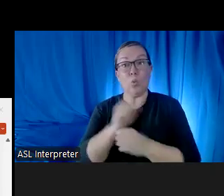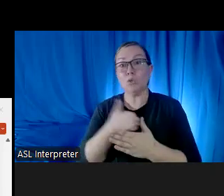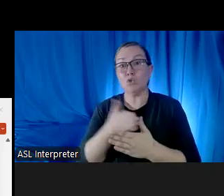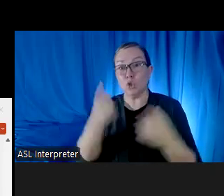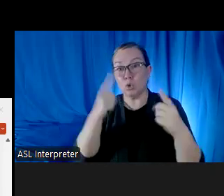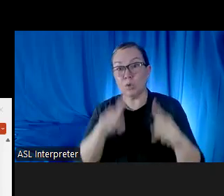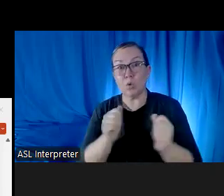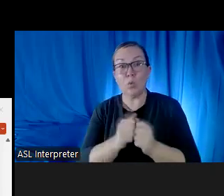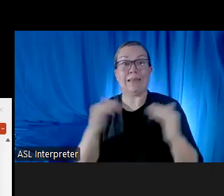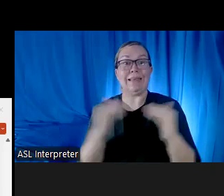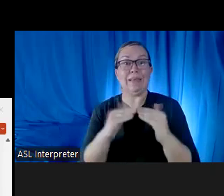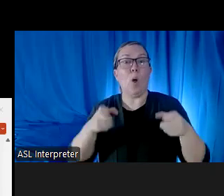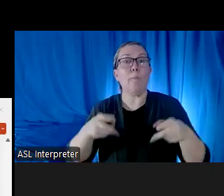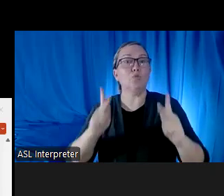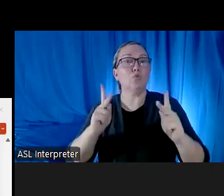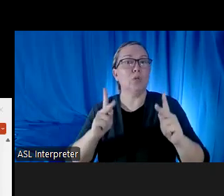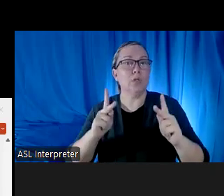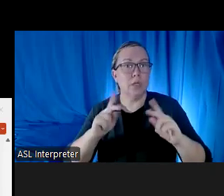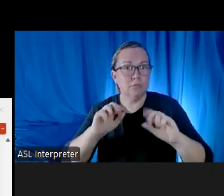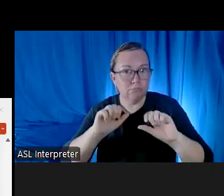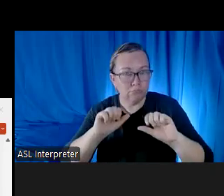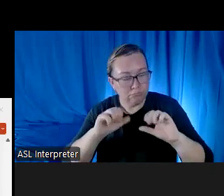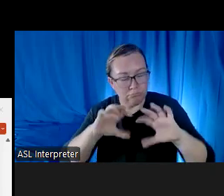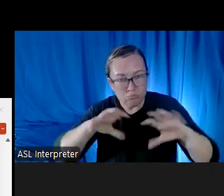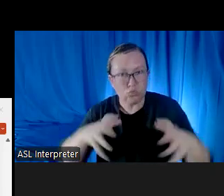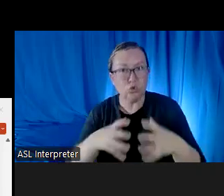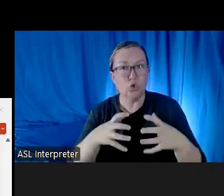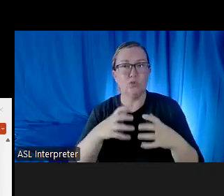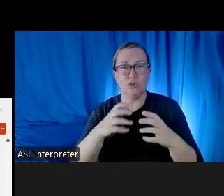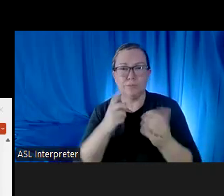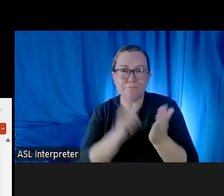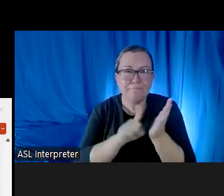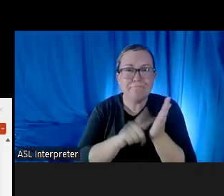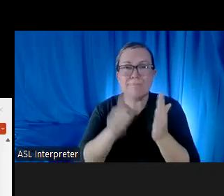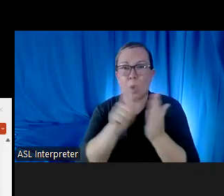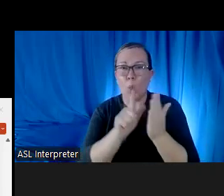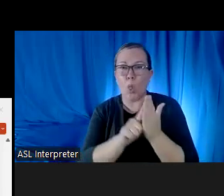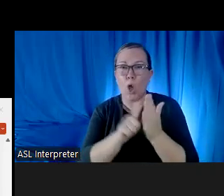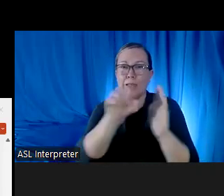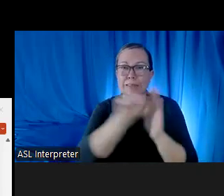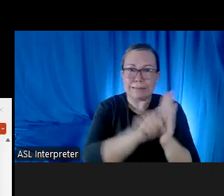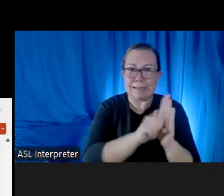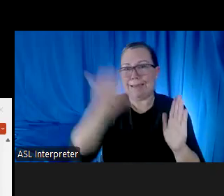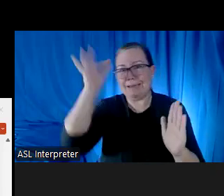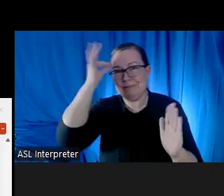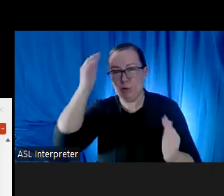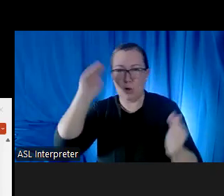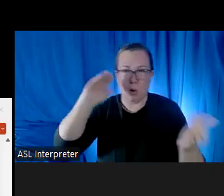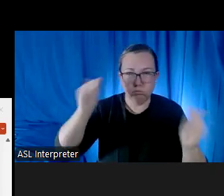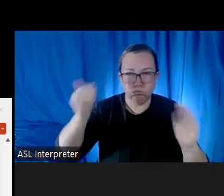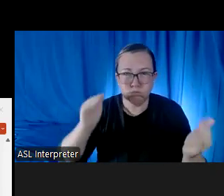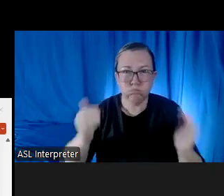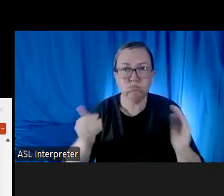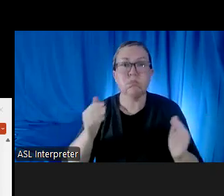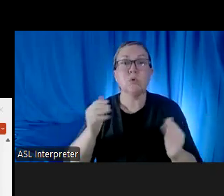Employment Opportunity Commission to investigate laws that are comparable under the state law to the federal law. This is known as a co-filed case where